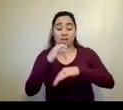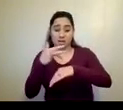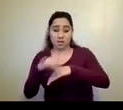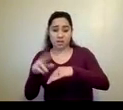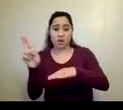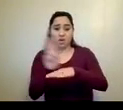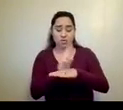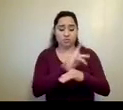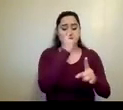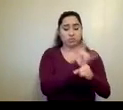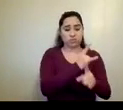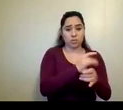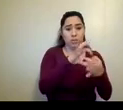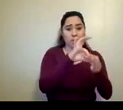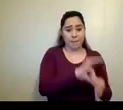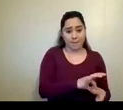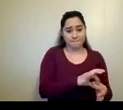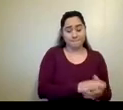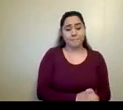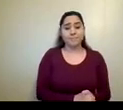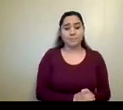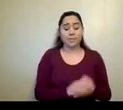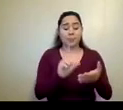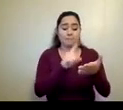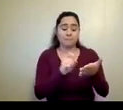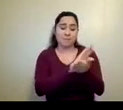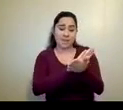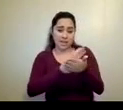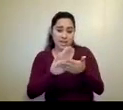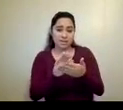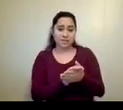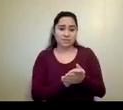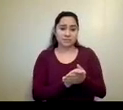rub or hand sanitizer that contains at least 60% alcohol.